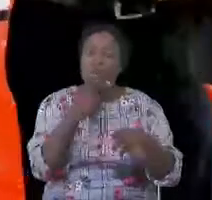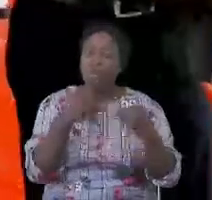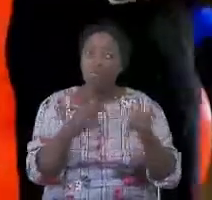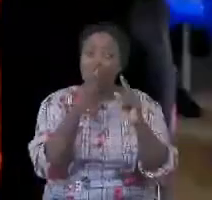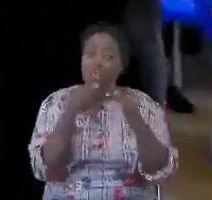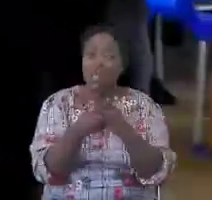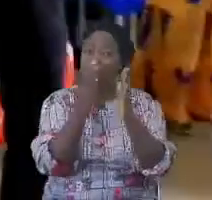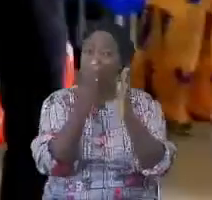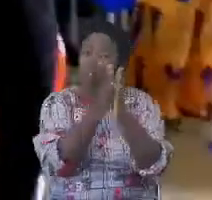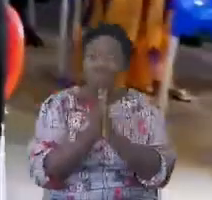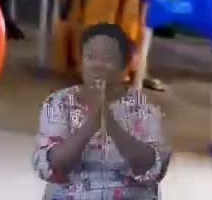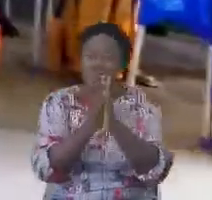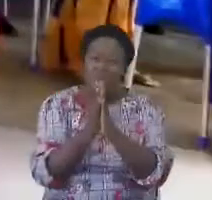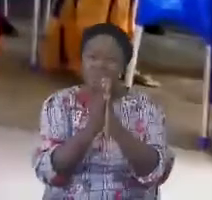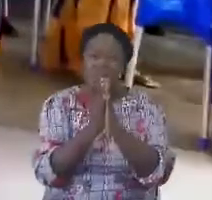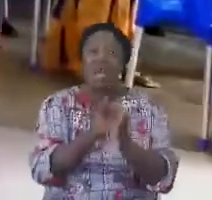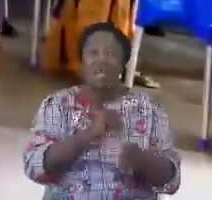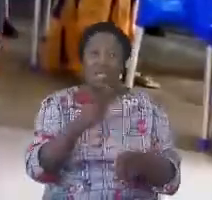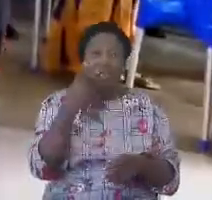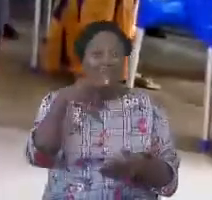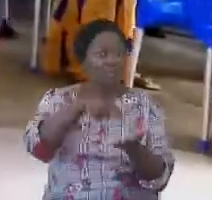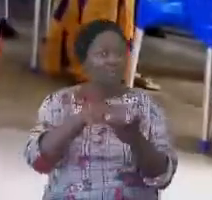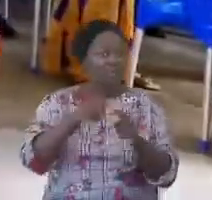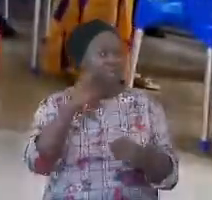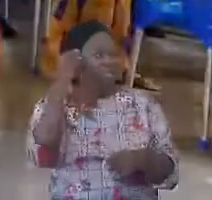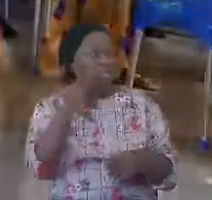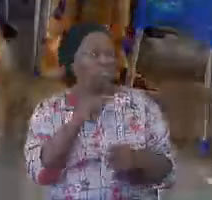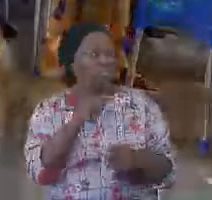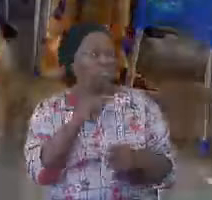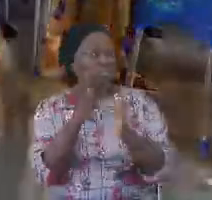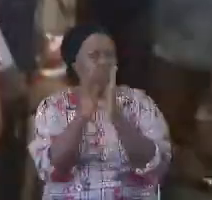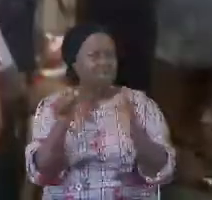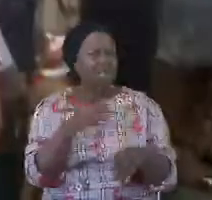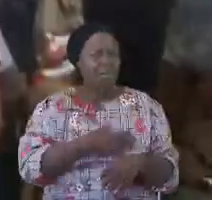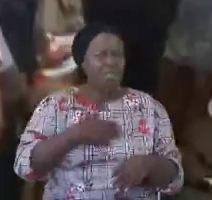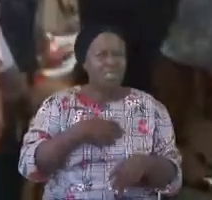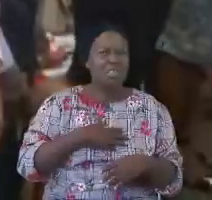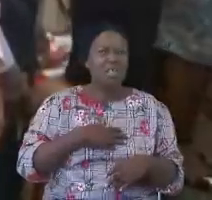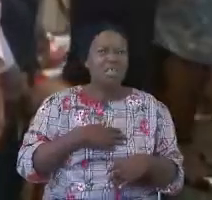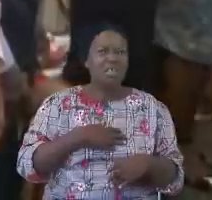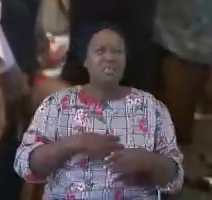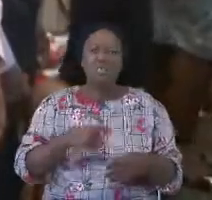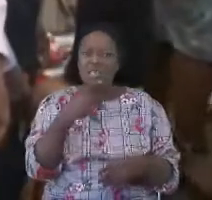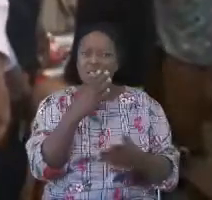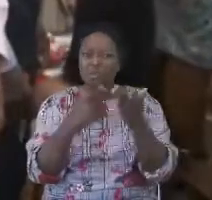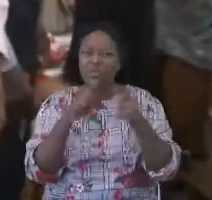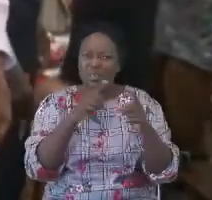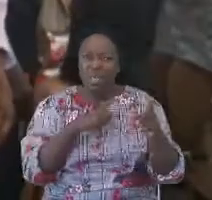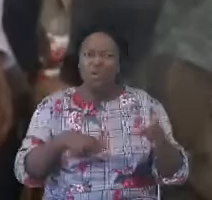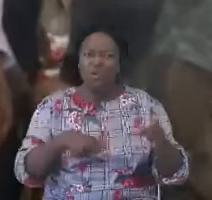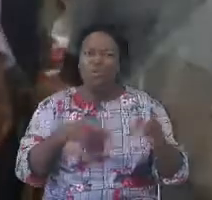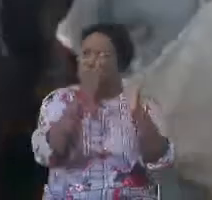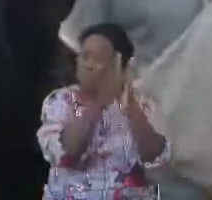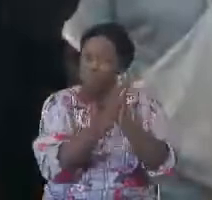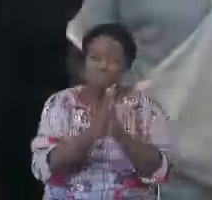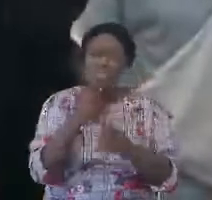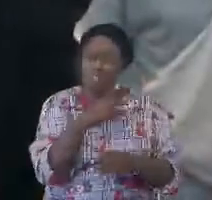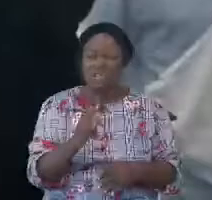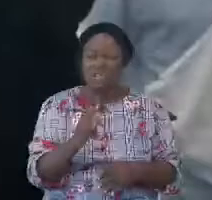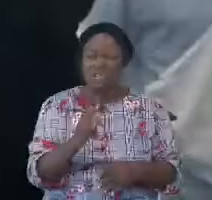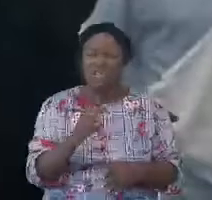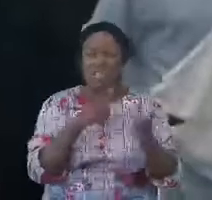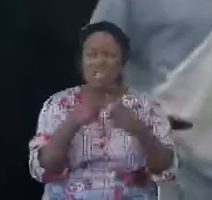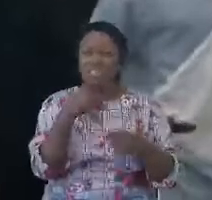and powers and he hear you pray i see you standing i see that you are just